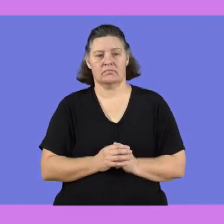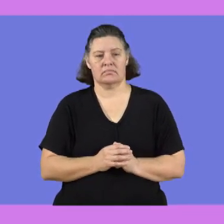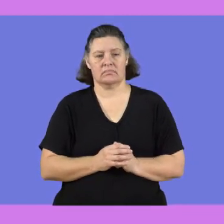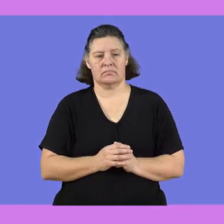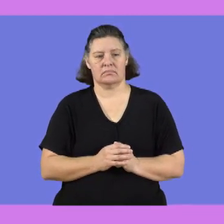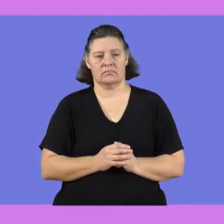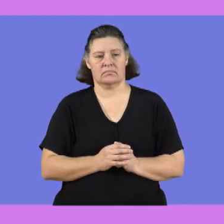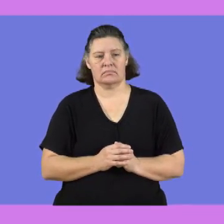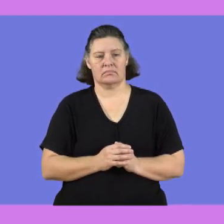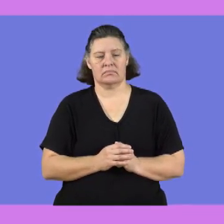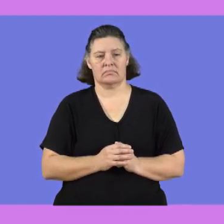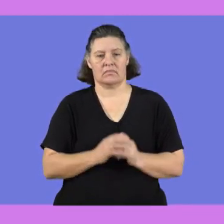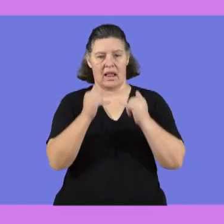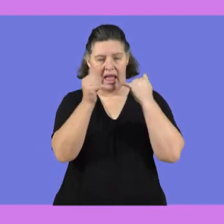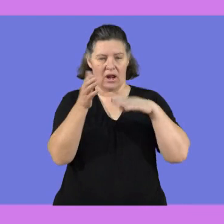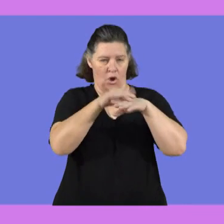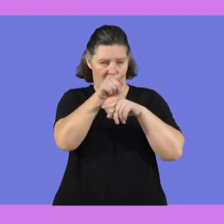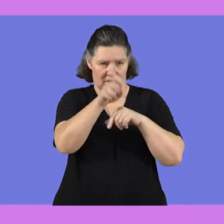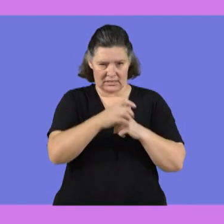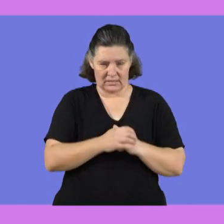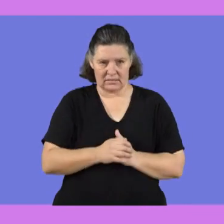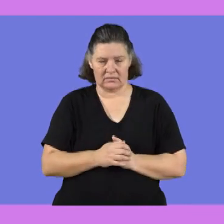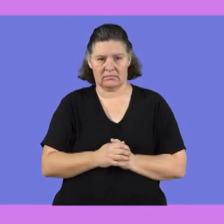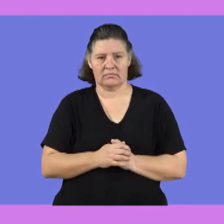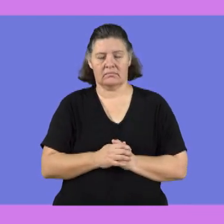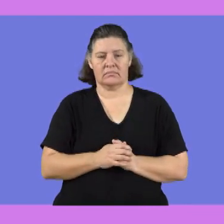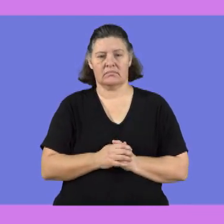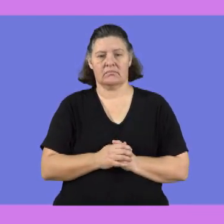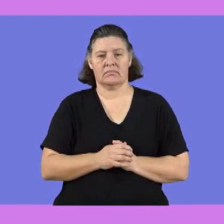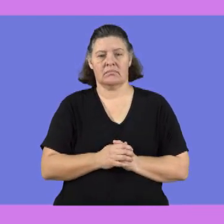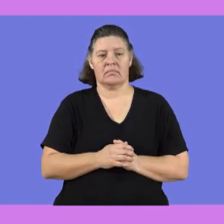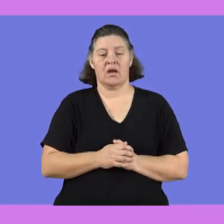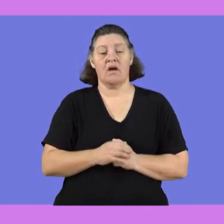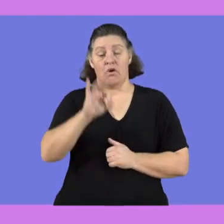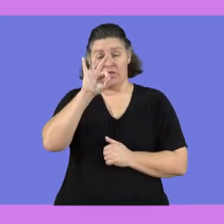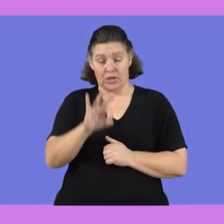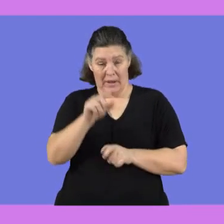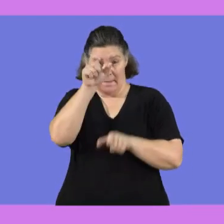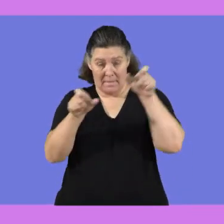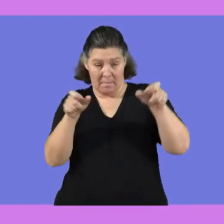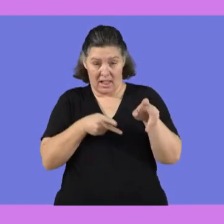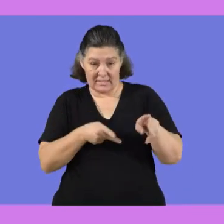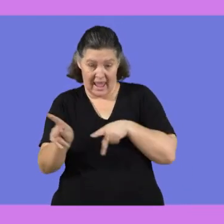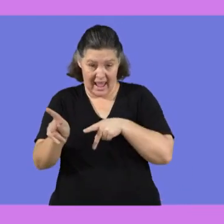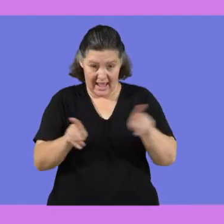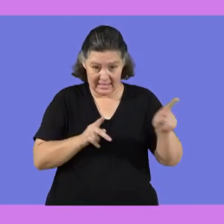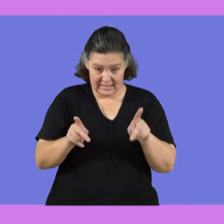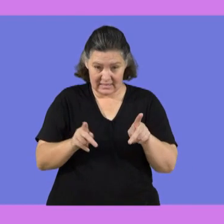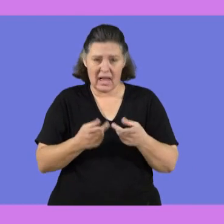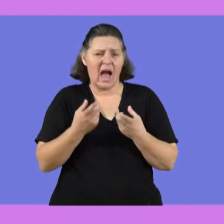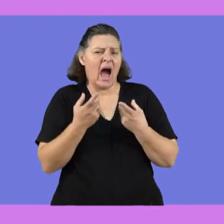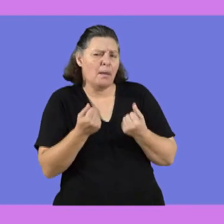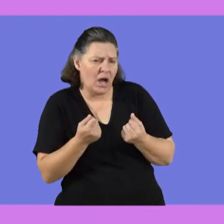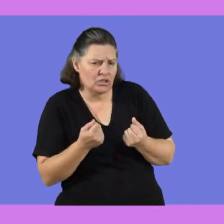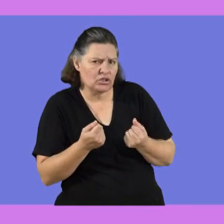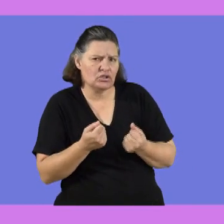one completely. I'm sorry. It should be just on top of this line. Okay, this is the second point. And then